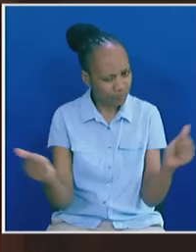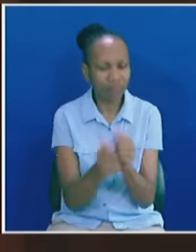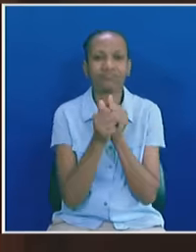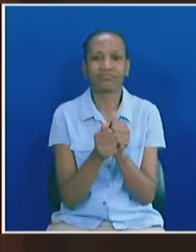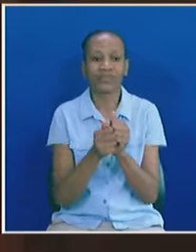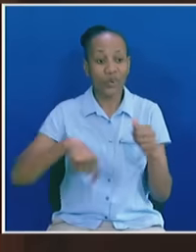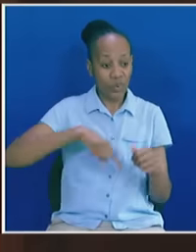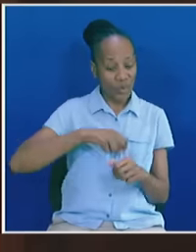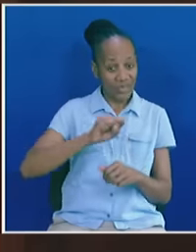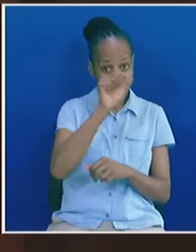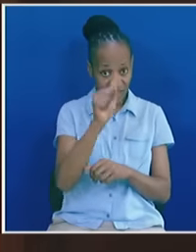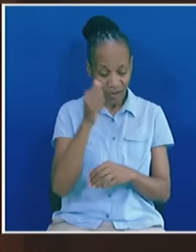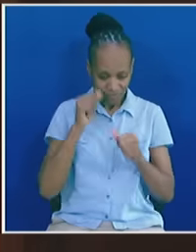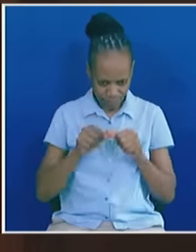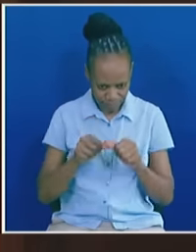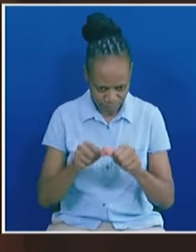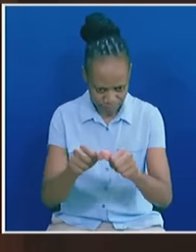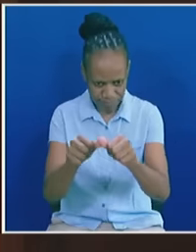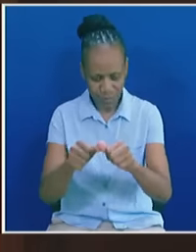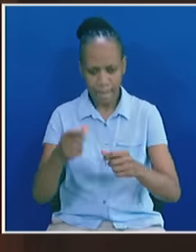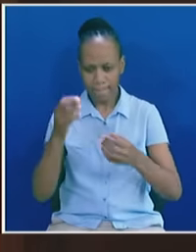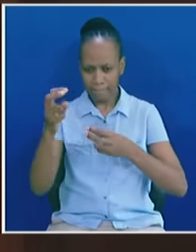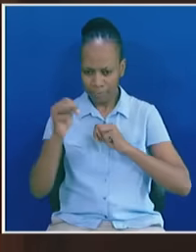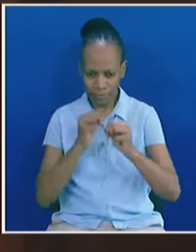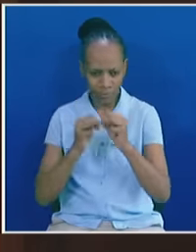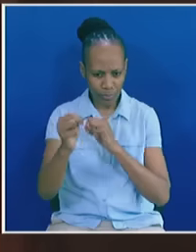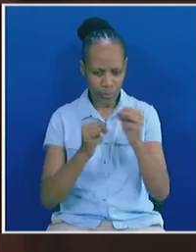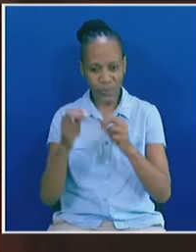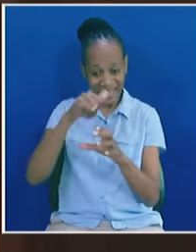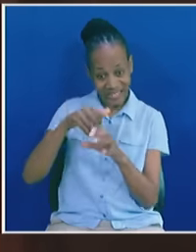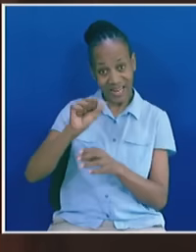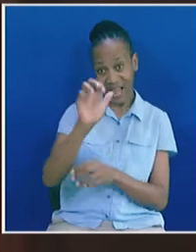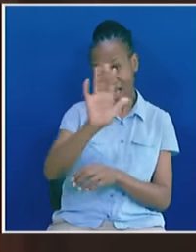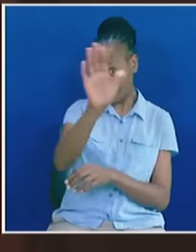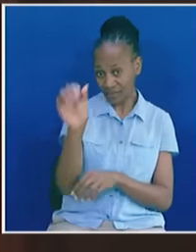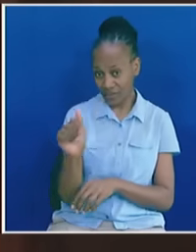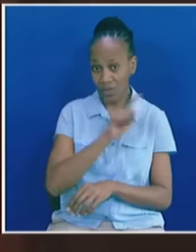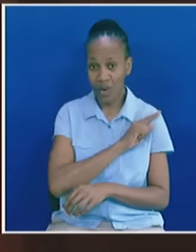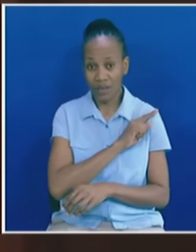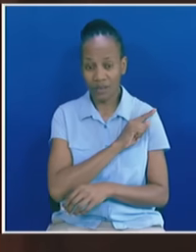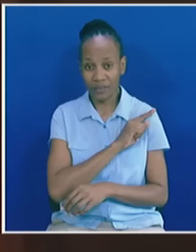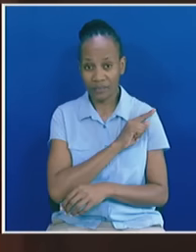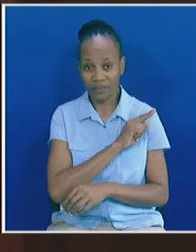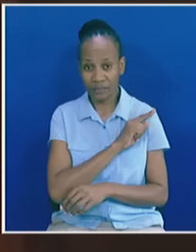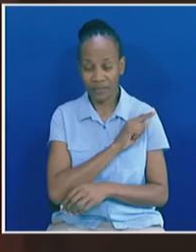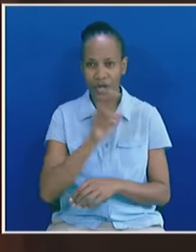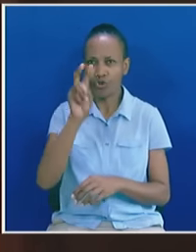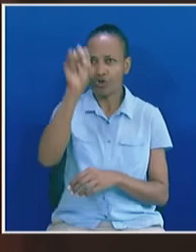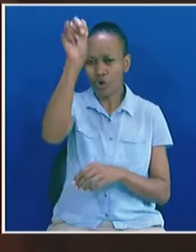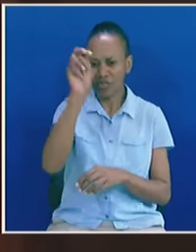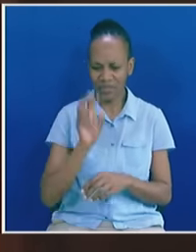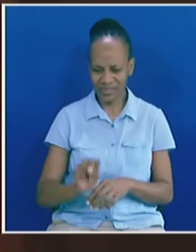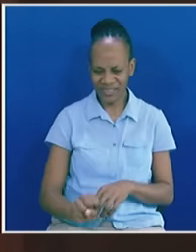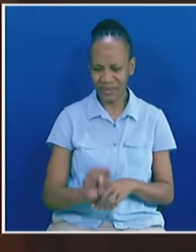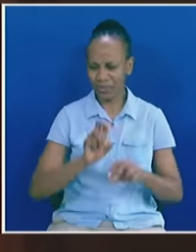Africa continues to be involved in conflict resolution engagements in Africa. The situation in the Great Lakes, the Horn of Africa, North Africa,